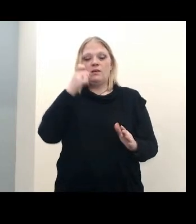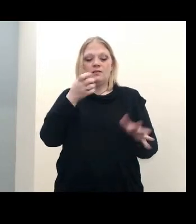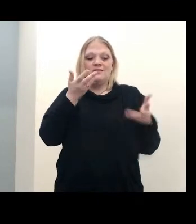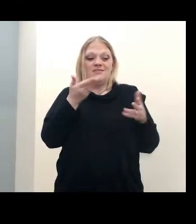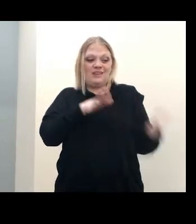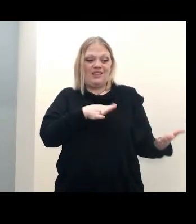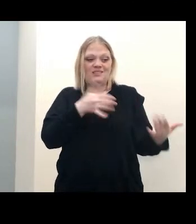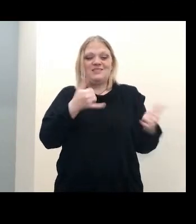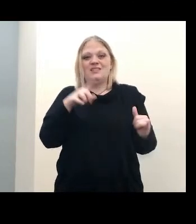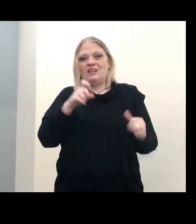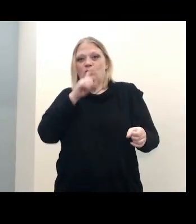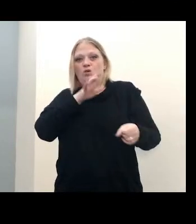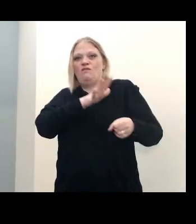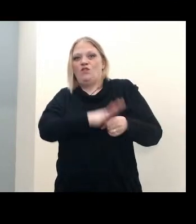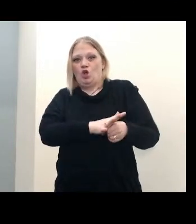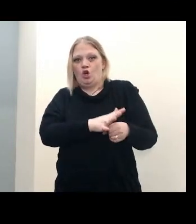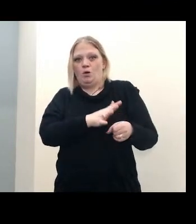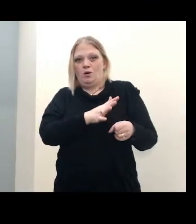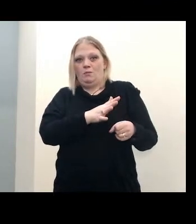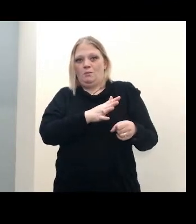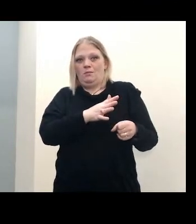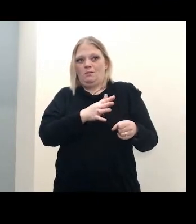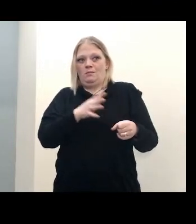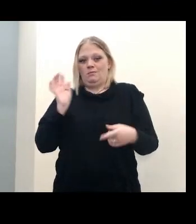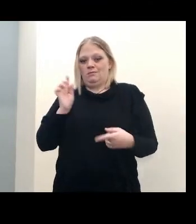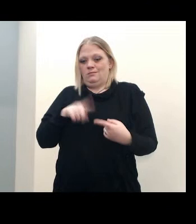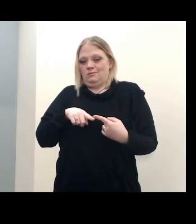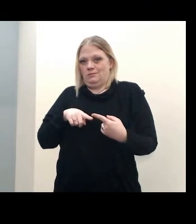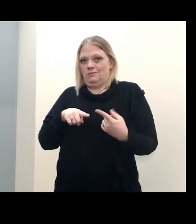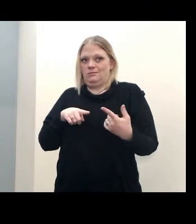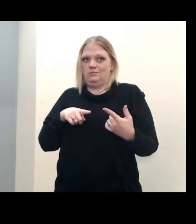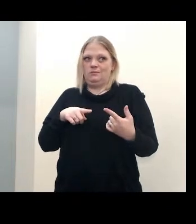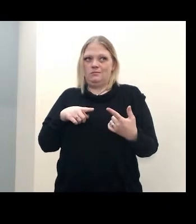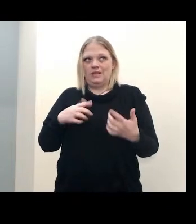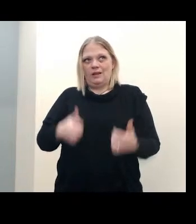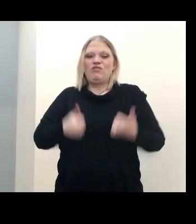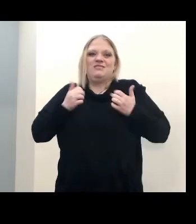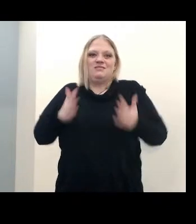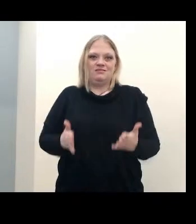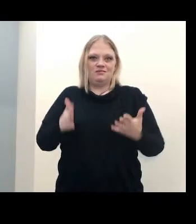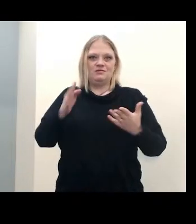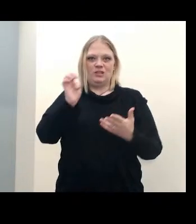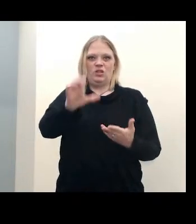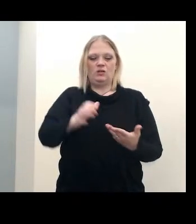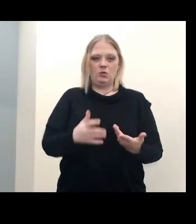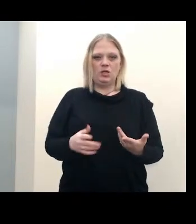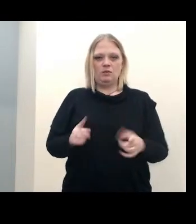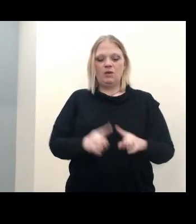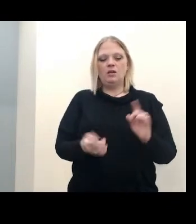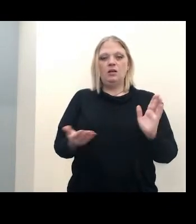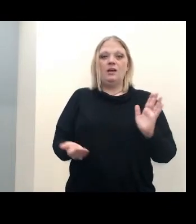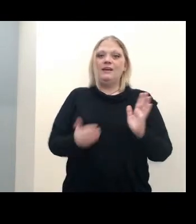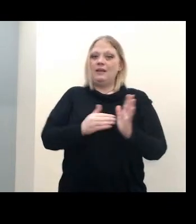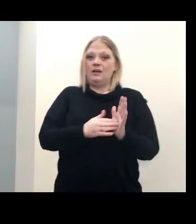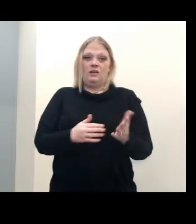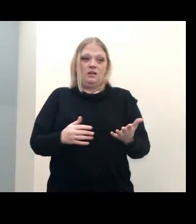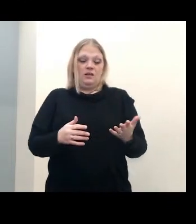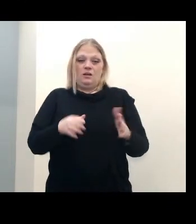who died in the hospital deaths since then were actually Erie County residents. But once again, this is still taking